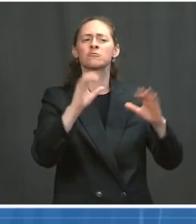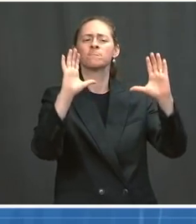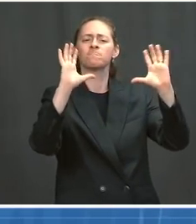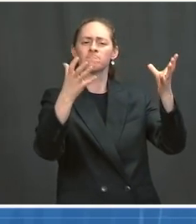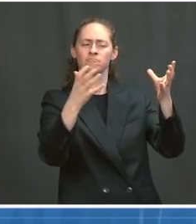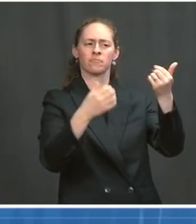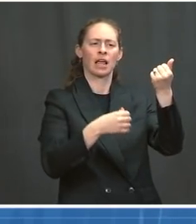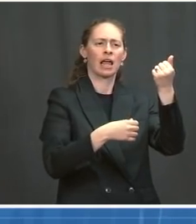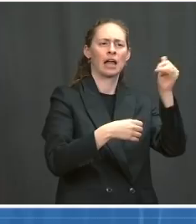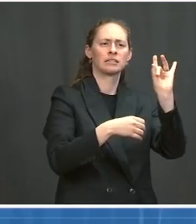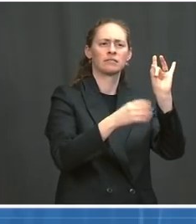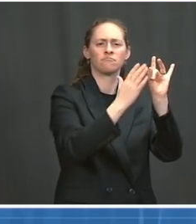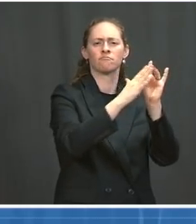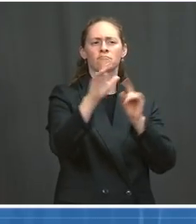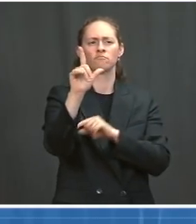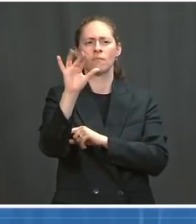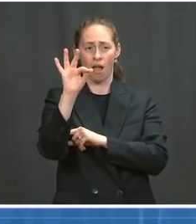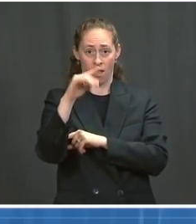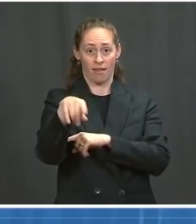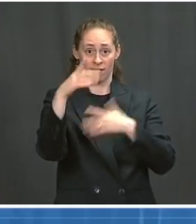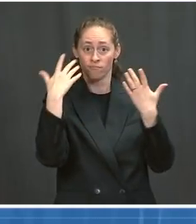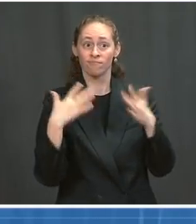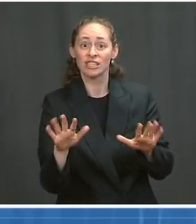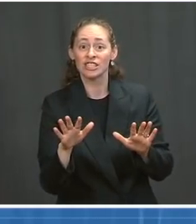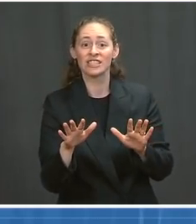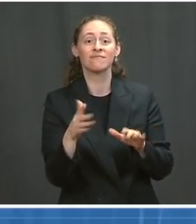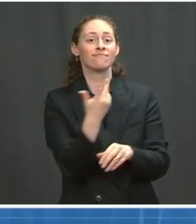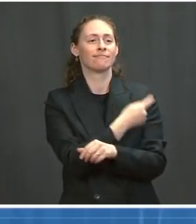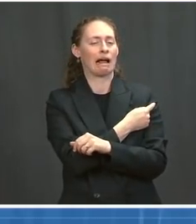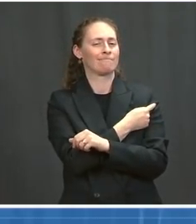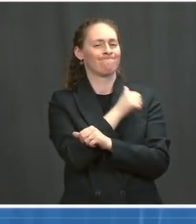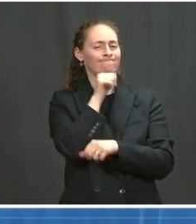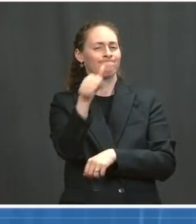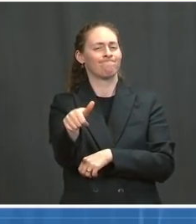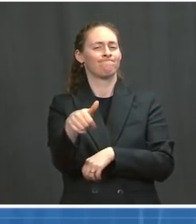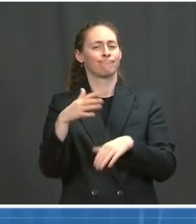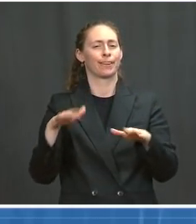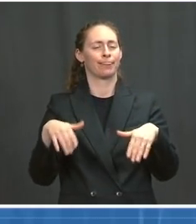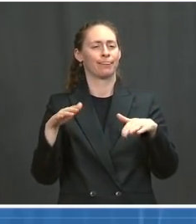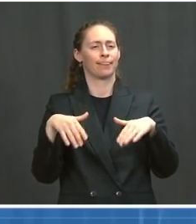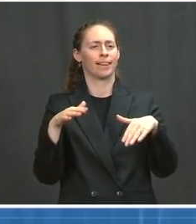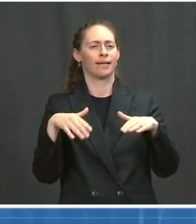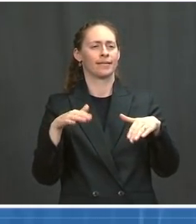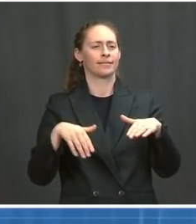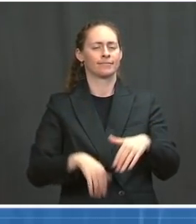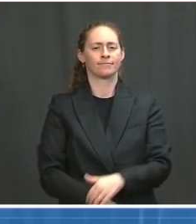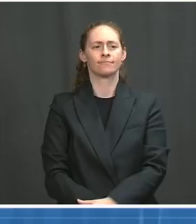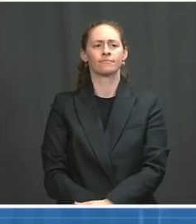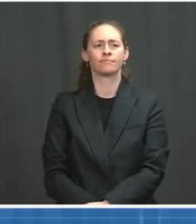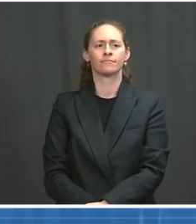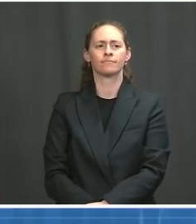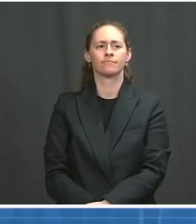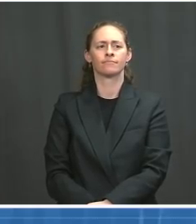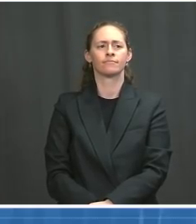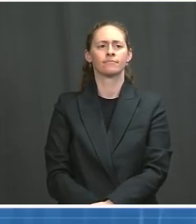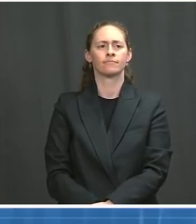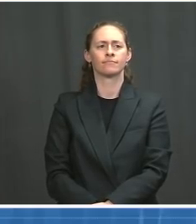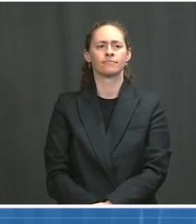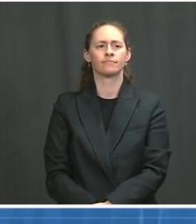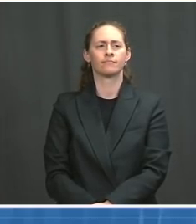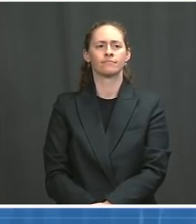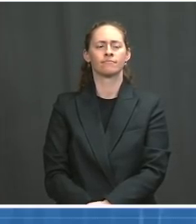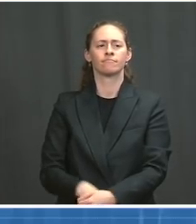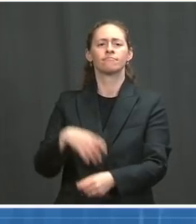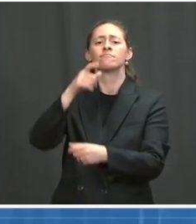vaccinated. By contrast, more than two-thirds of people over the age of 65 are already fully vaccinated.